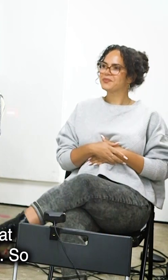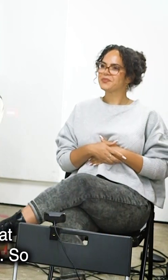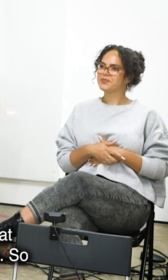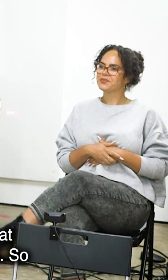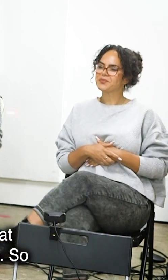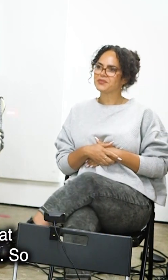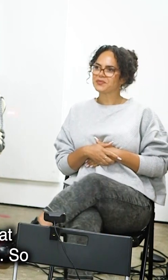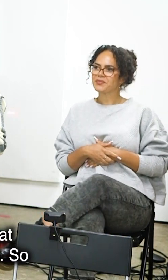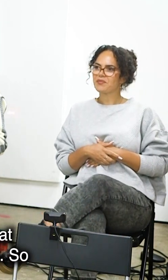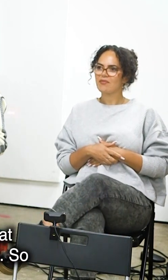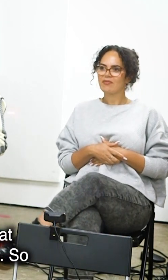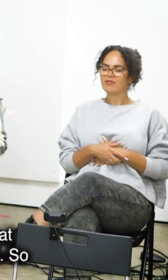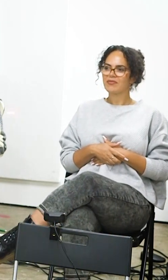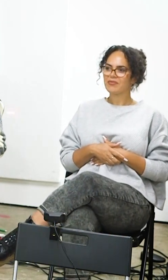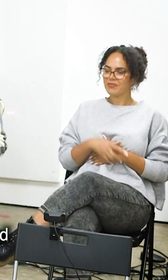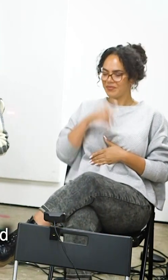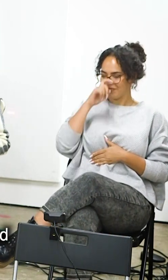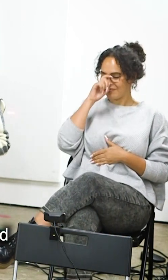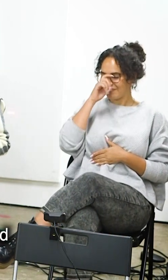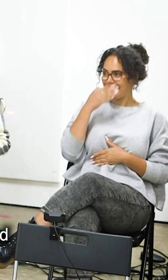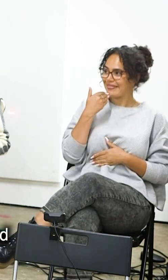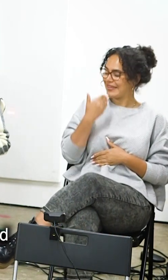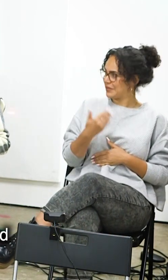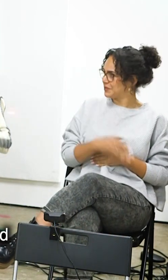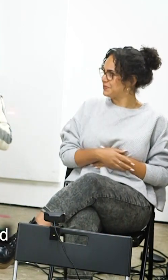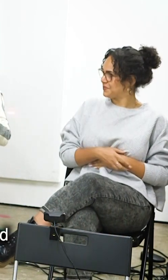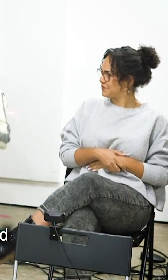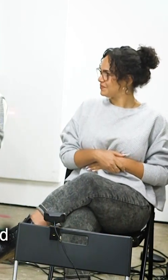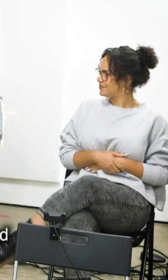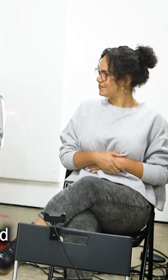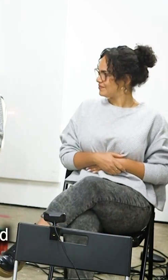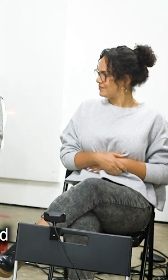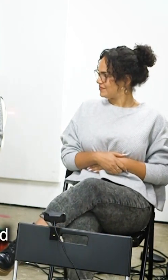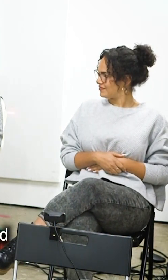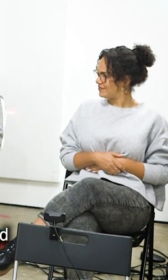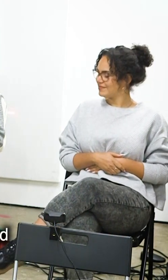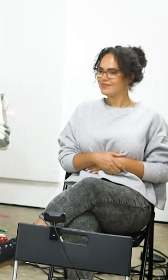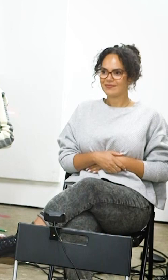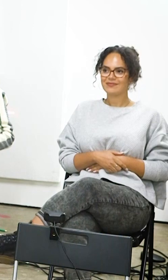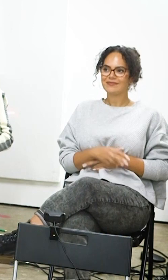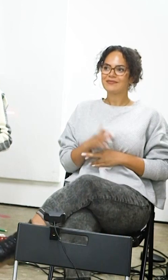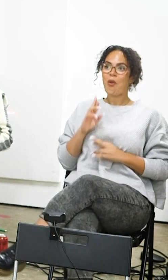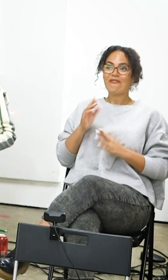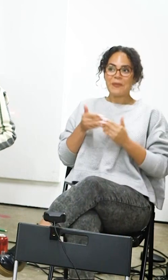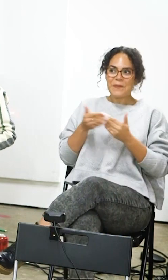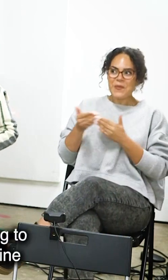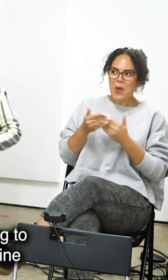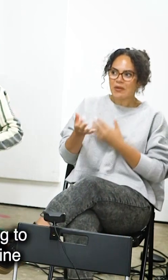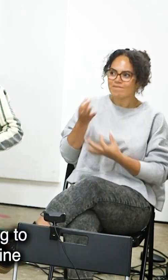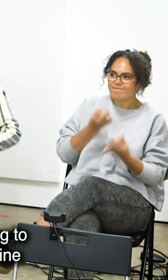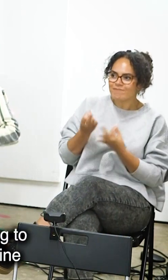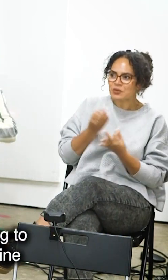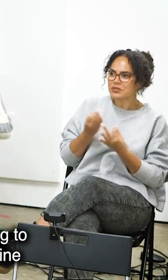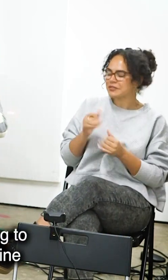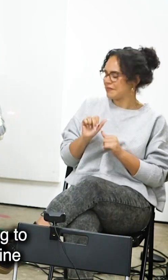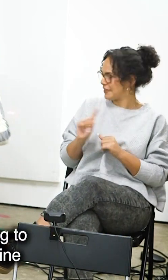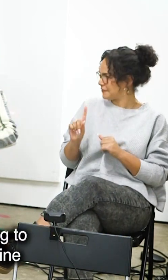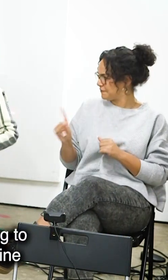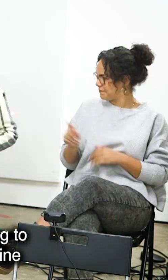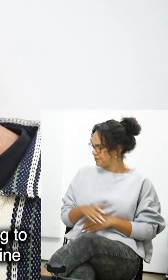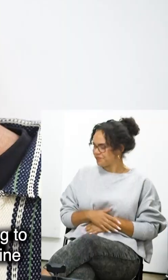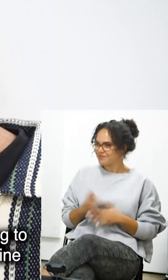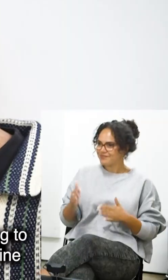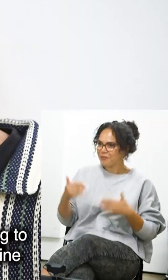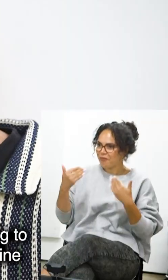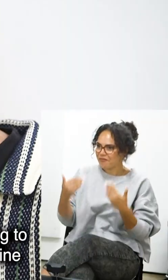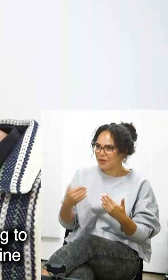where understanding is made. So thank you for that. Thank you. We can go through that some more in the Q&A as well. Amazing. All right, so moving